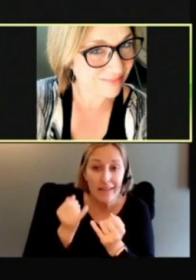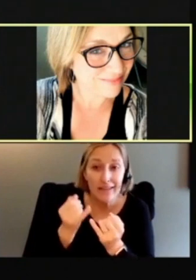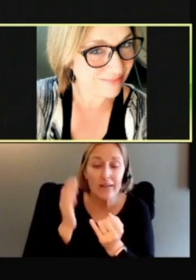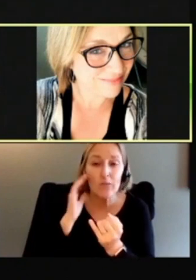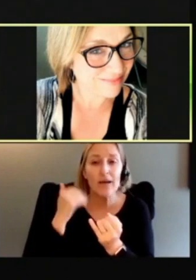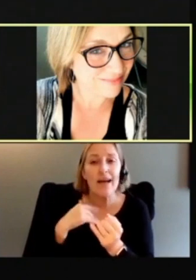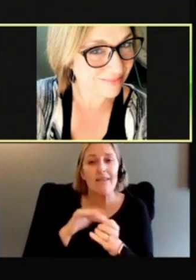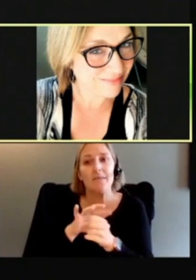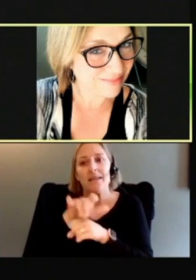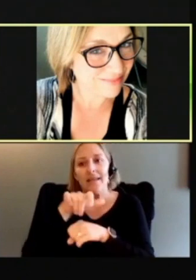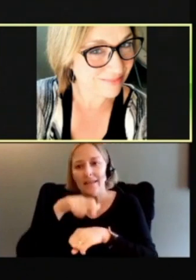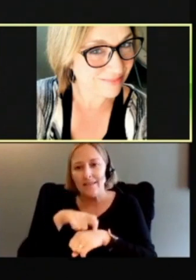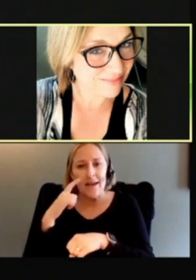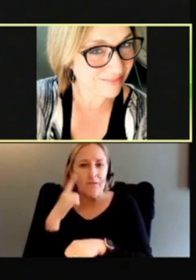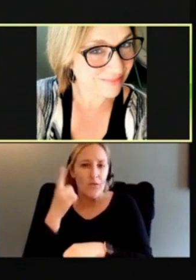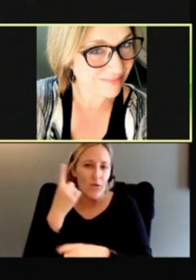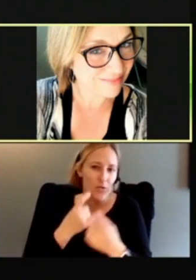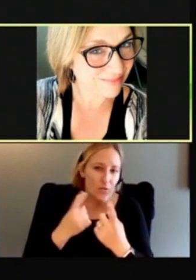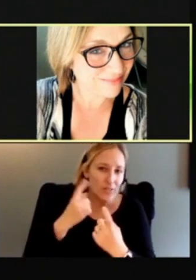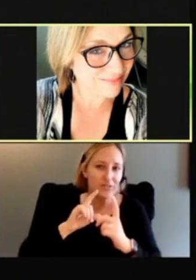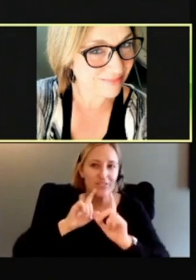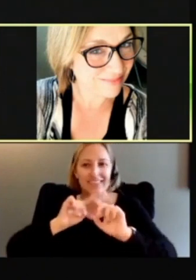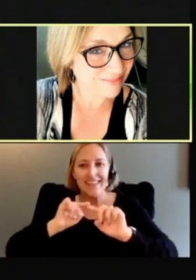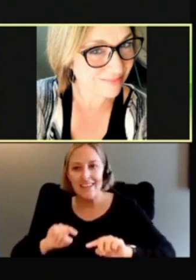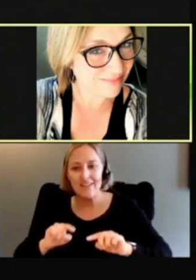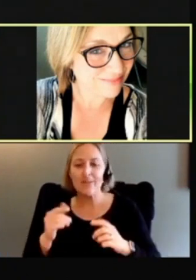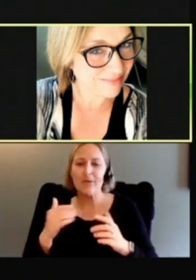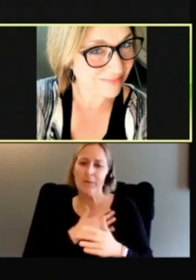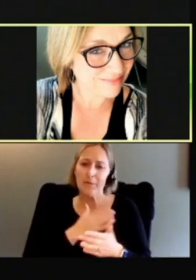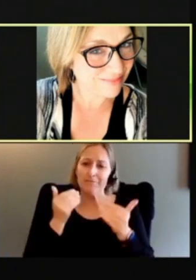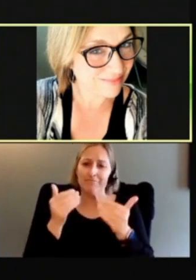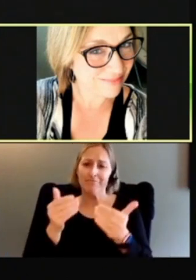So jot down some questions.